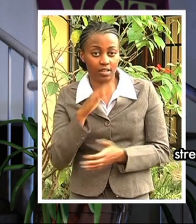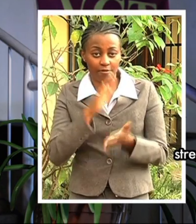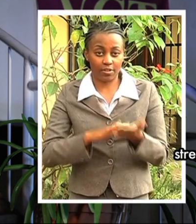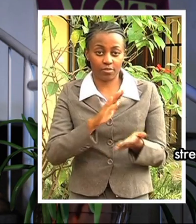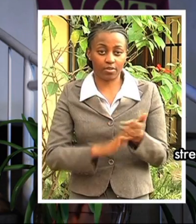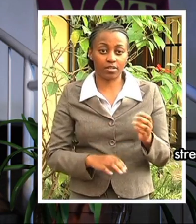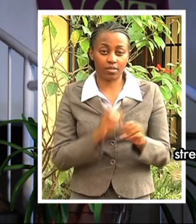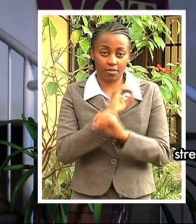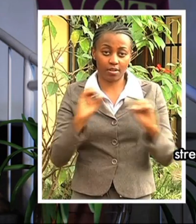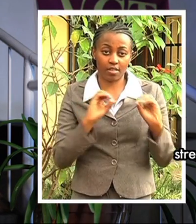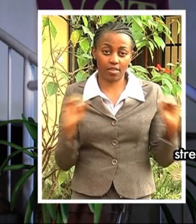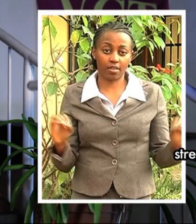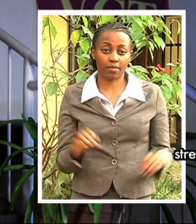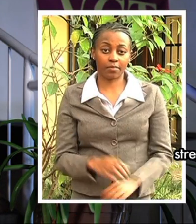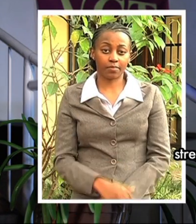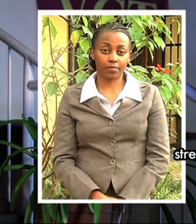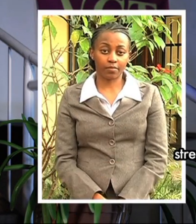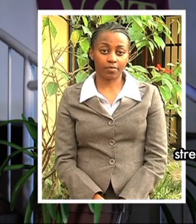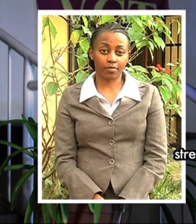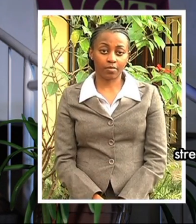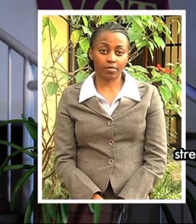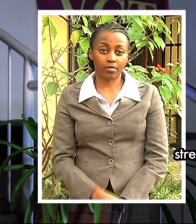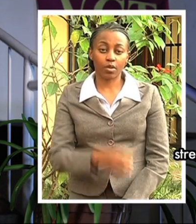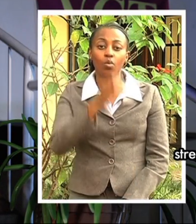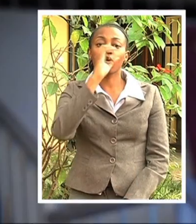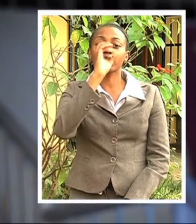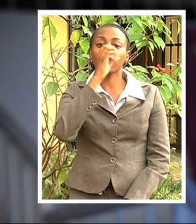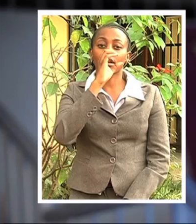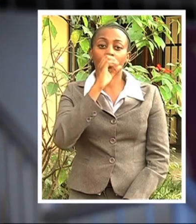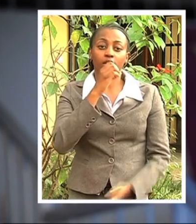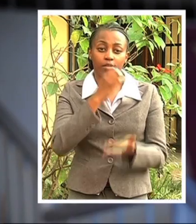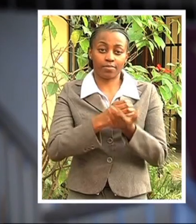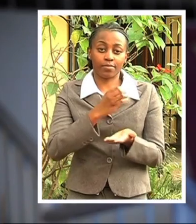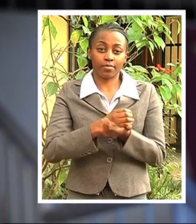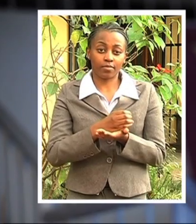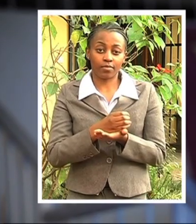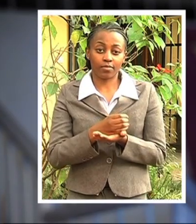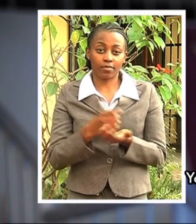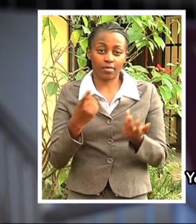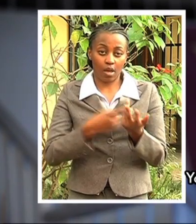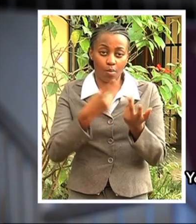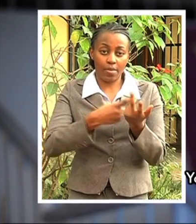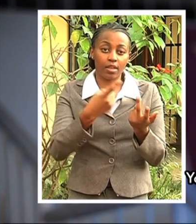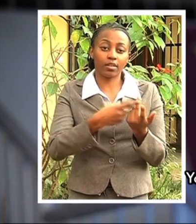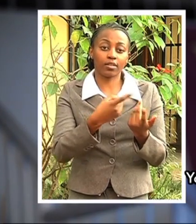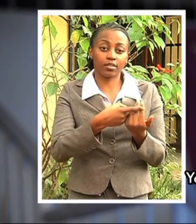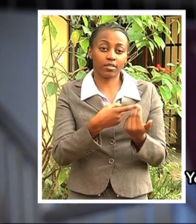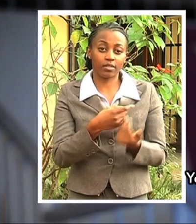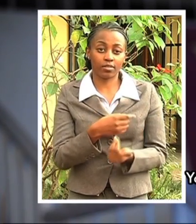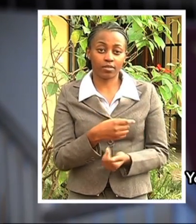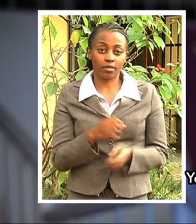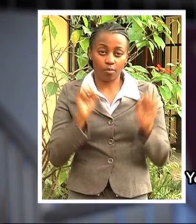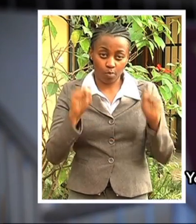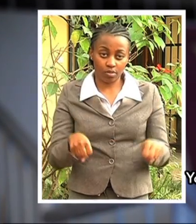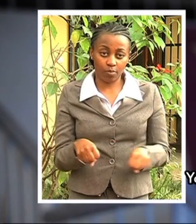immunity, and also to maintain an ideal weight. How much water should one take? You also need to take at